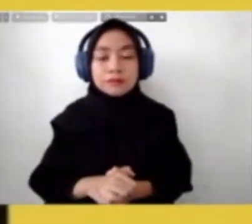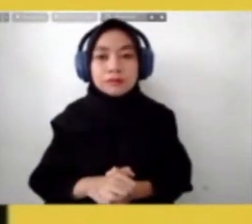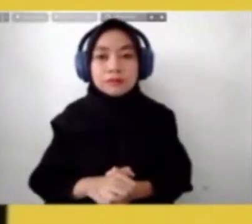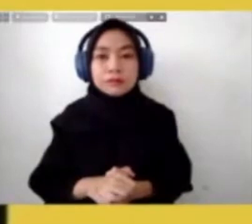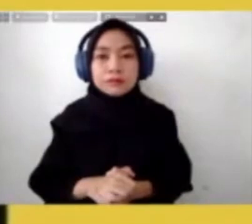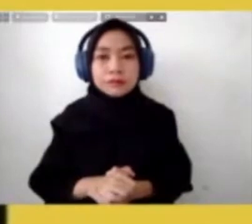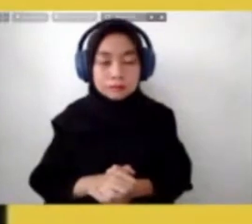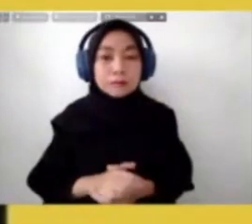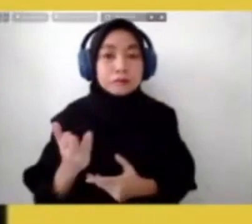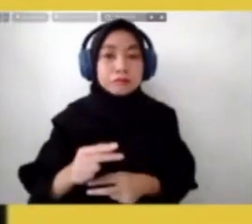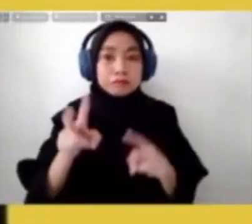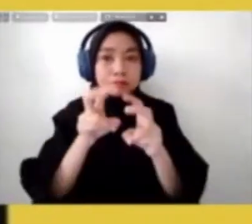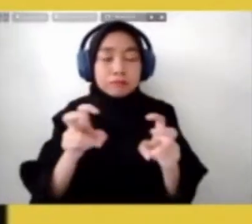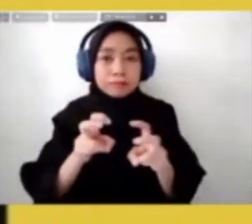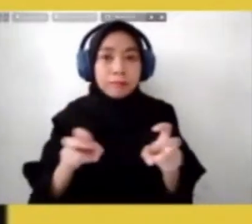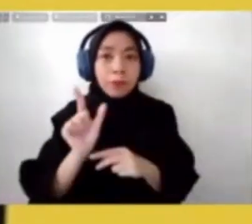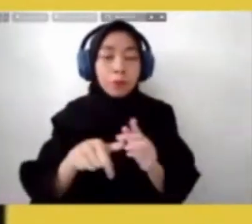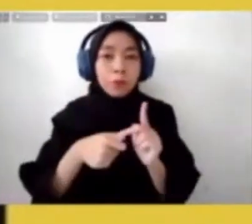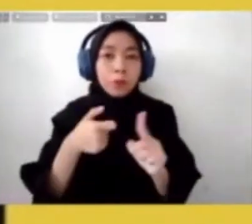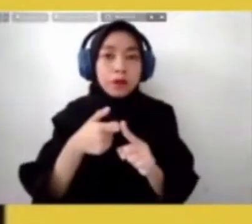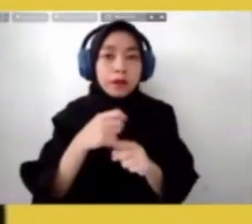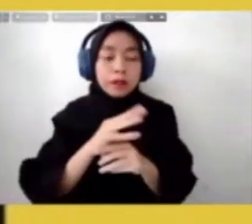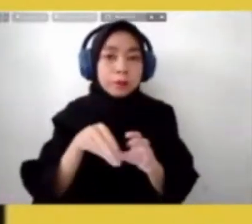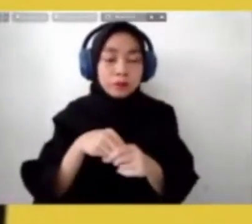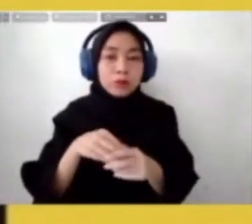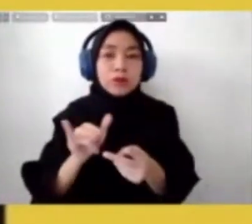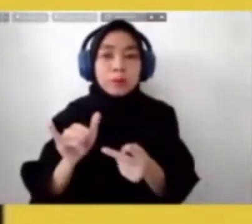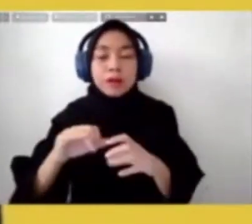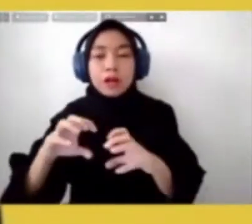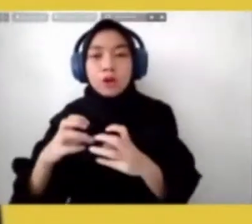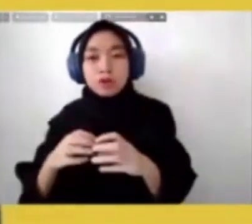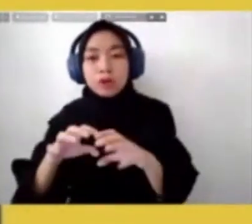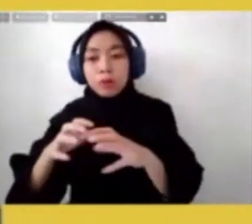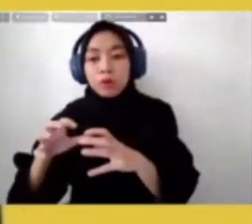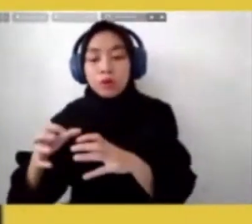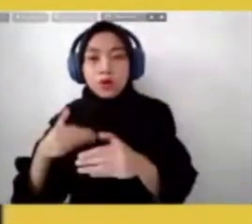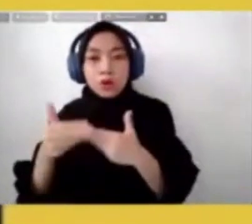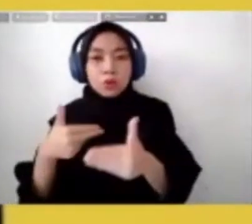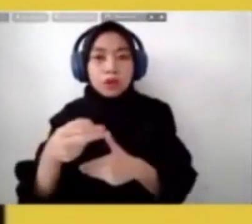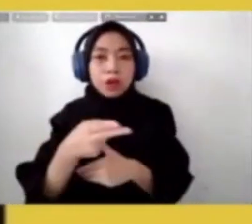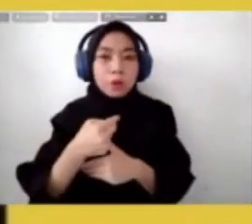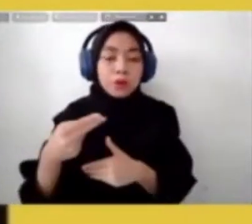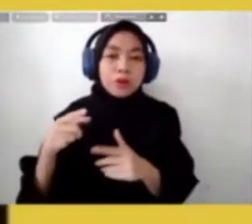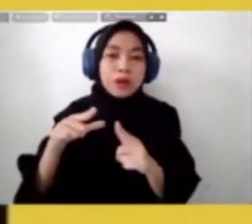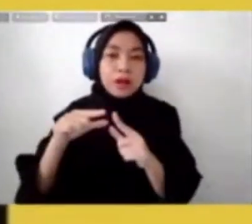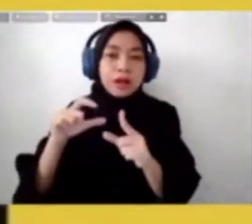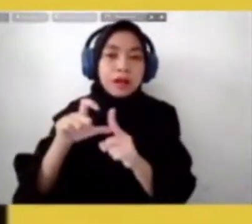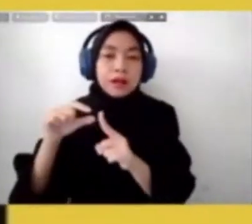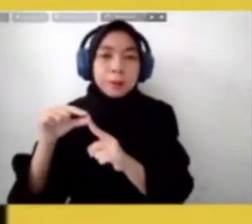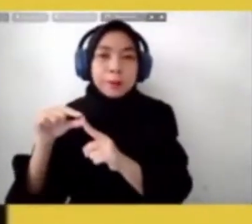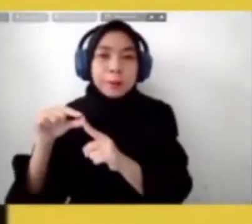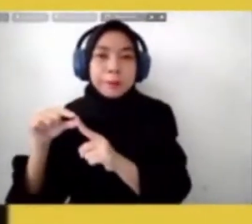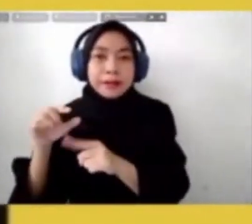Society UK, and Aliansi Desainer Produk Indonesia, Produk Industri Indonesia ADPPI, the Alliance of Indonesian